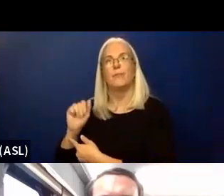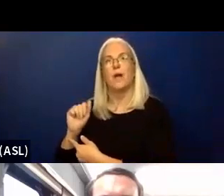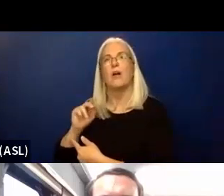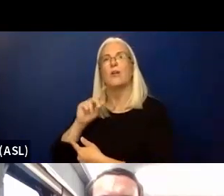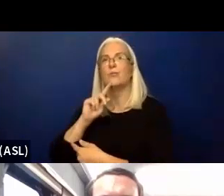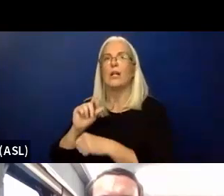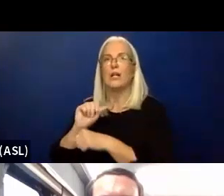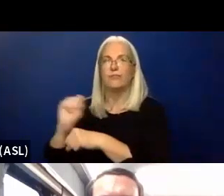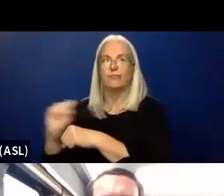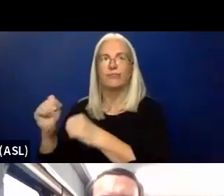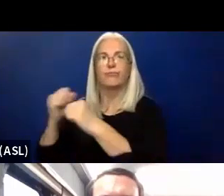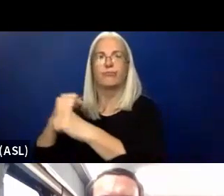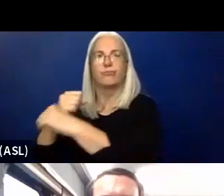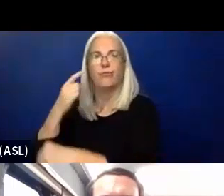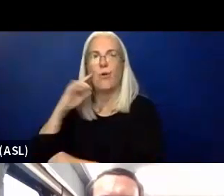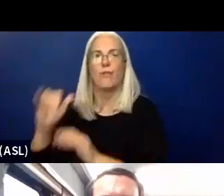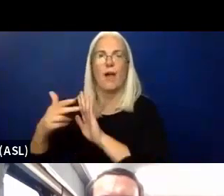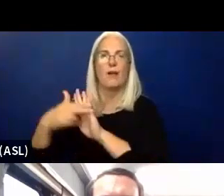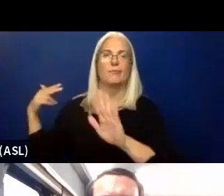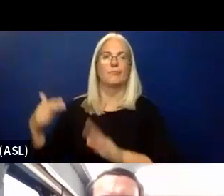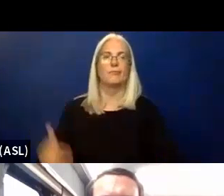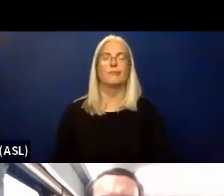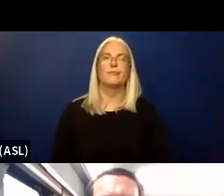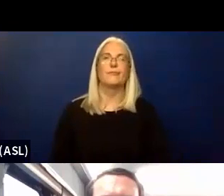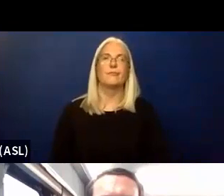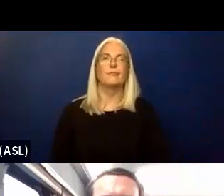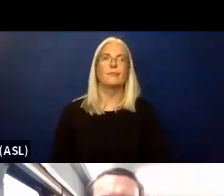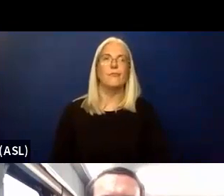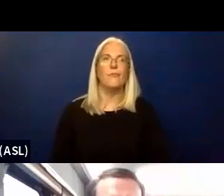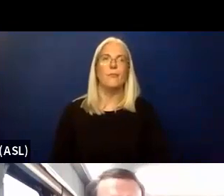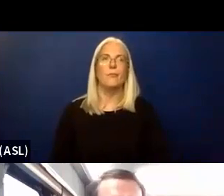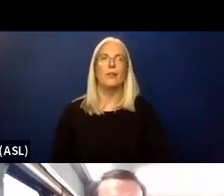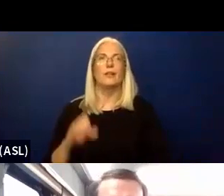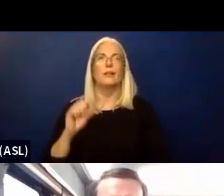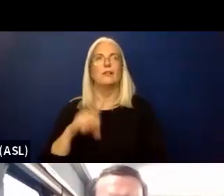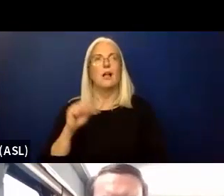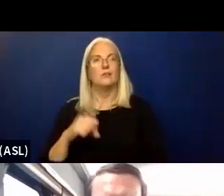Great, thank you. Yes, always save your receipts. And on that note,